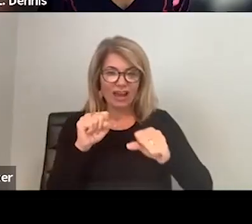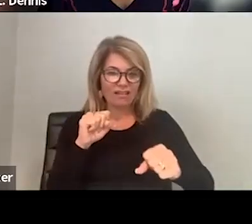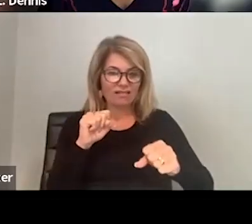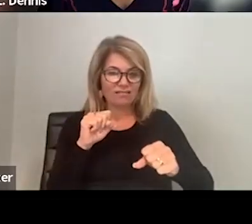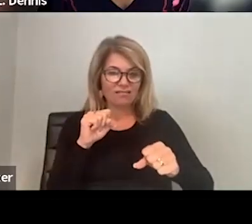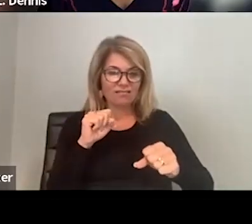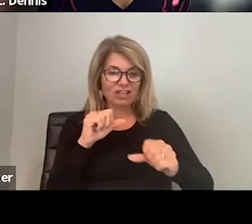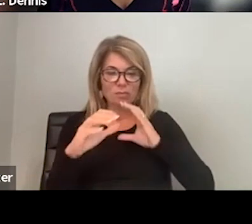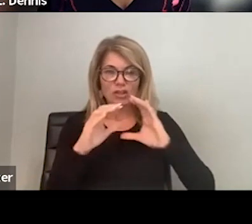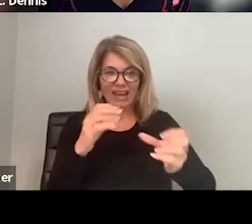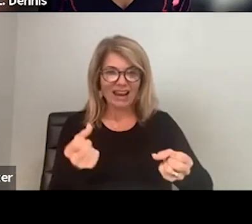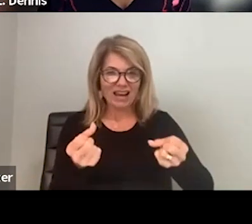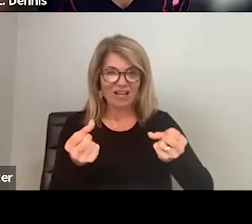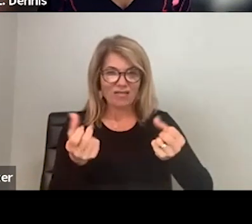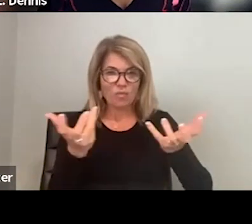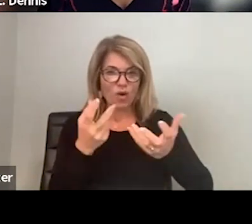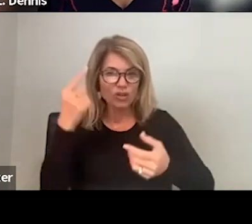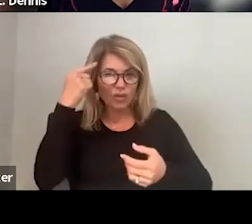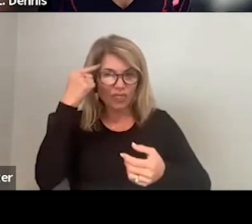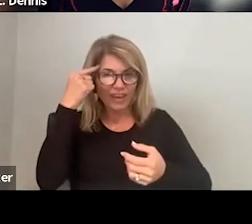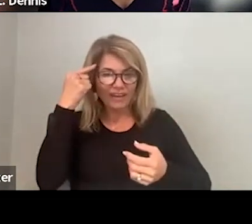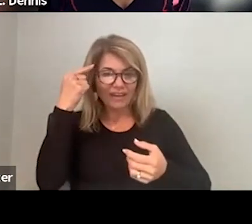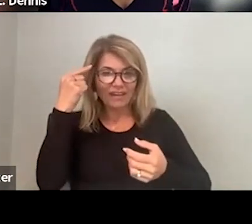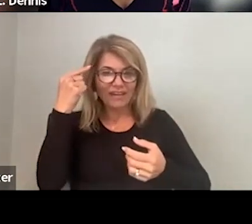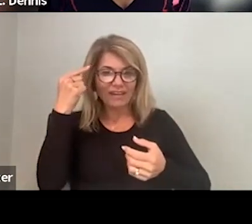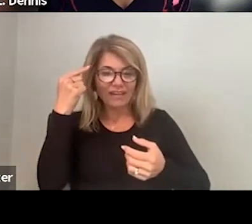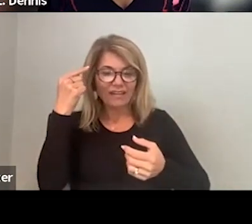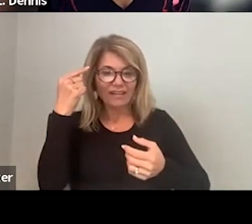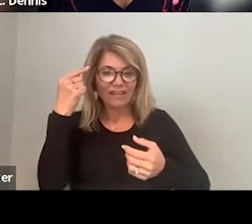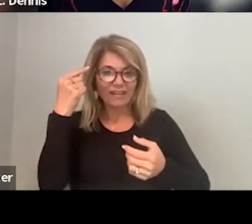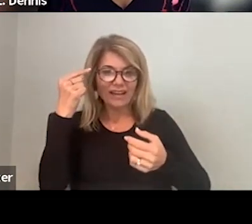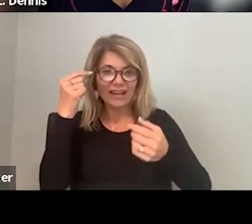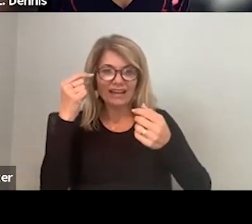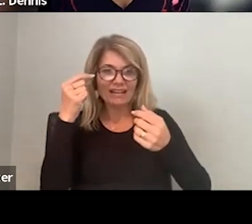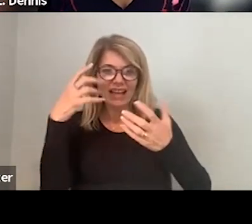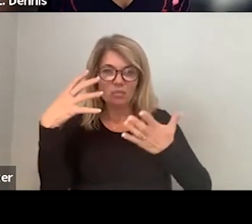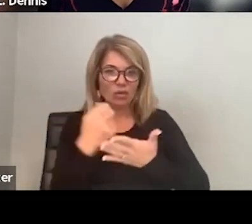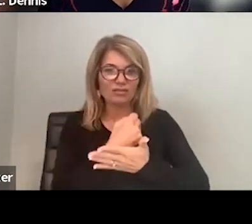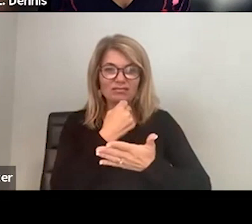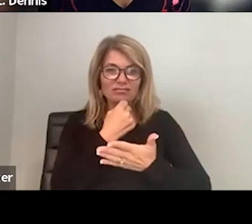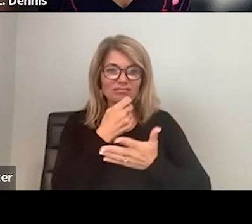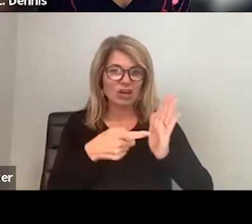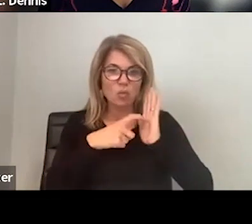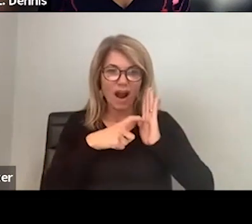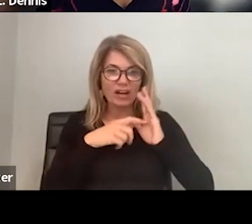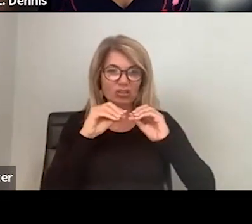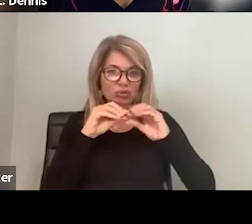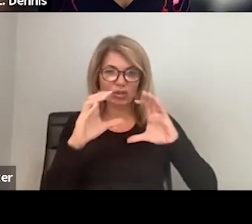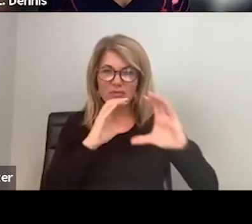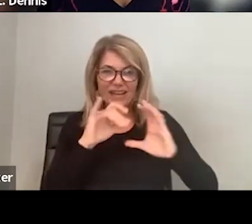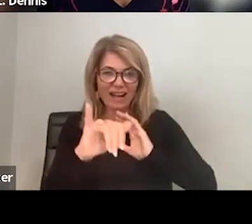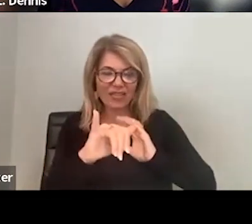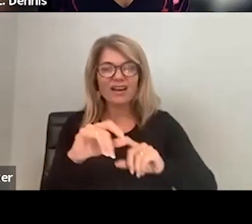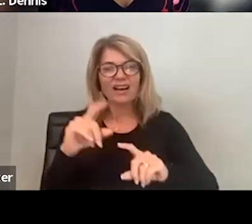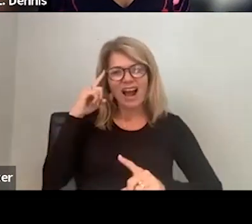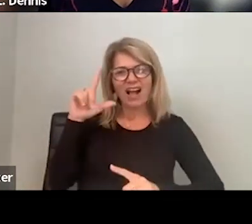take in terms of the dissemination in order to reach the community. Mary as well. I think Laura answered